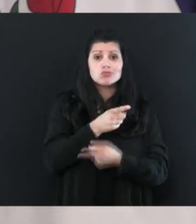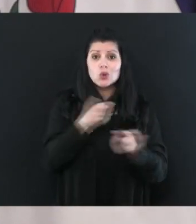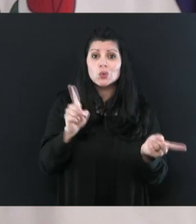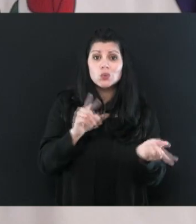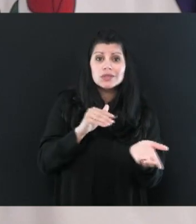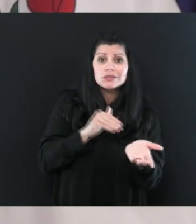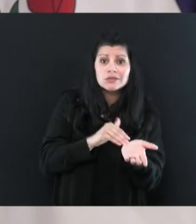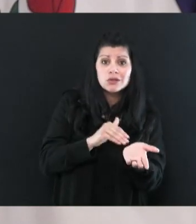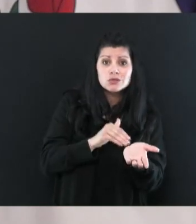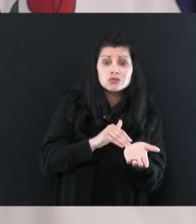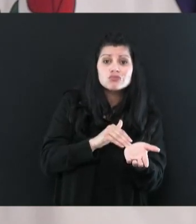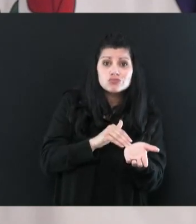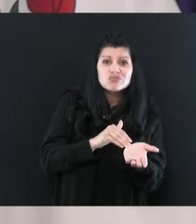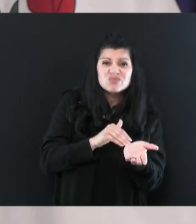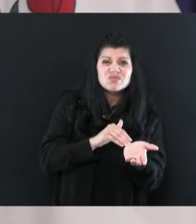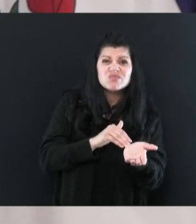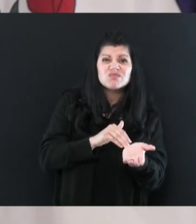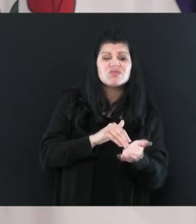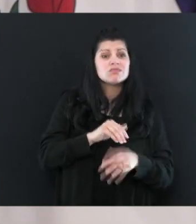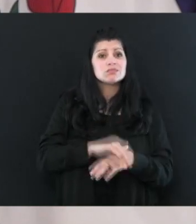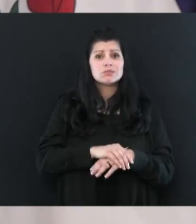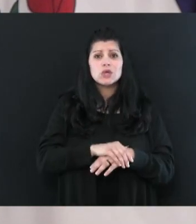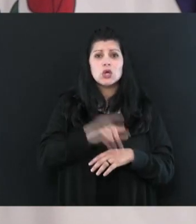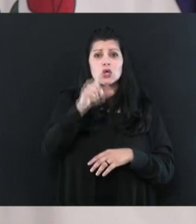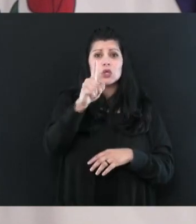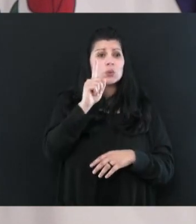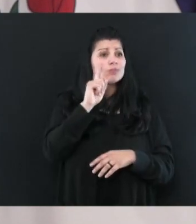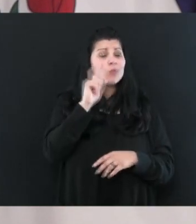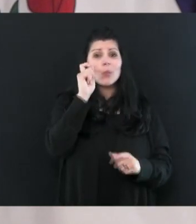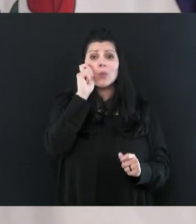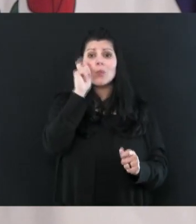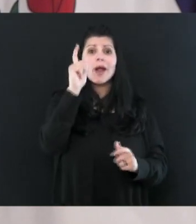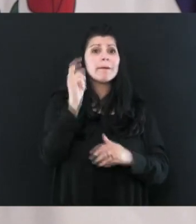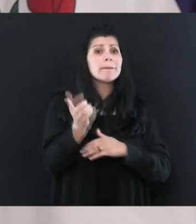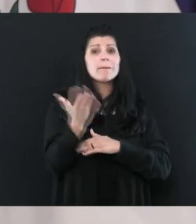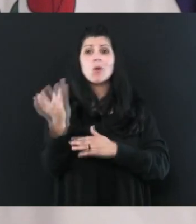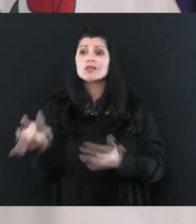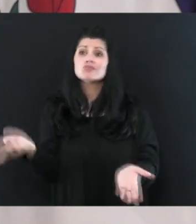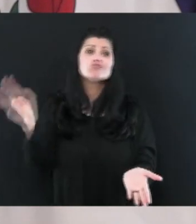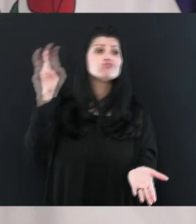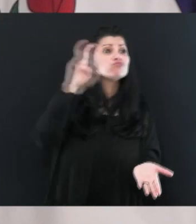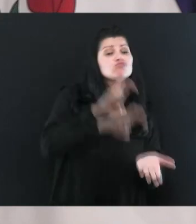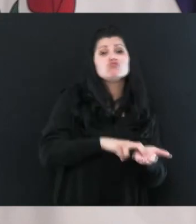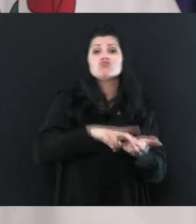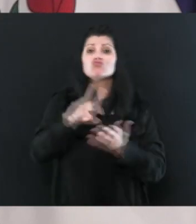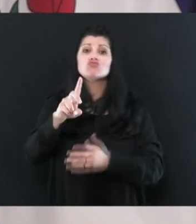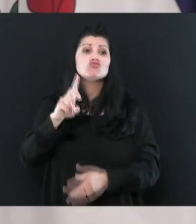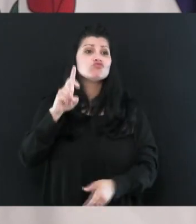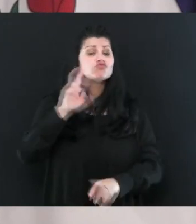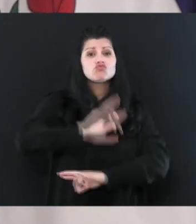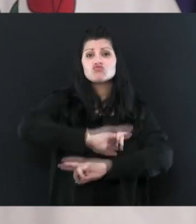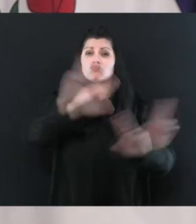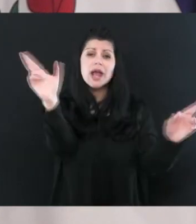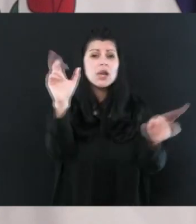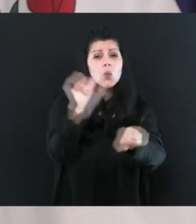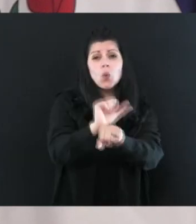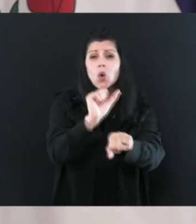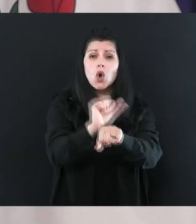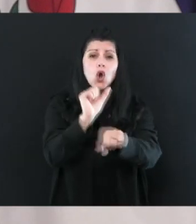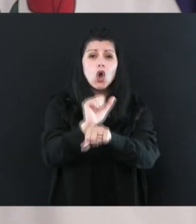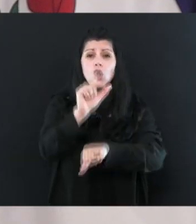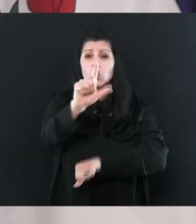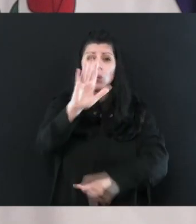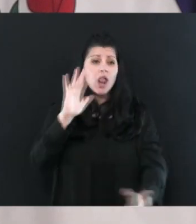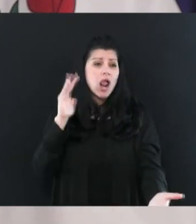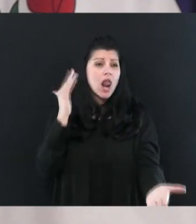and you know you're going right not to the fire, you're in the middle of the fire. And you know